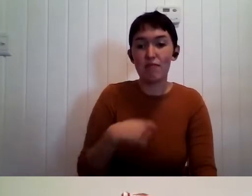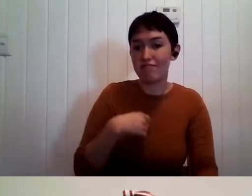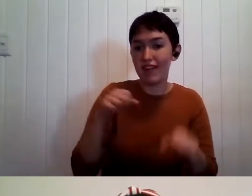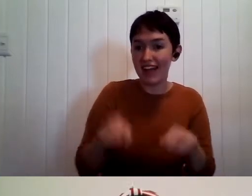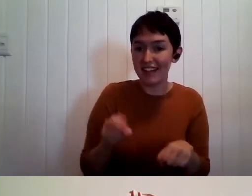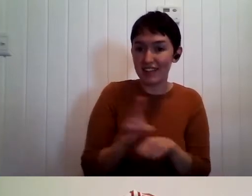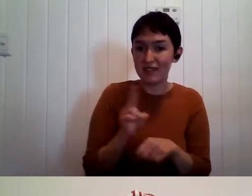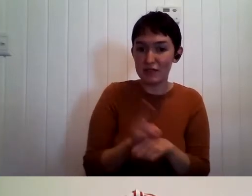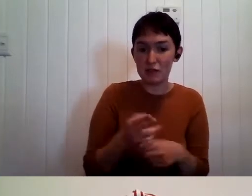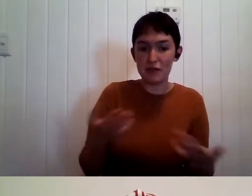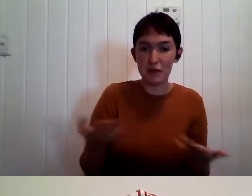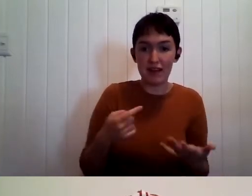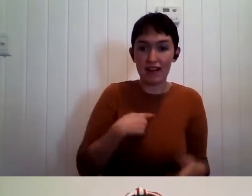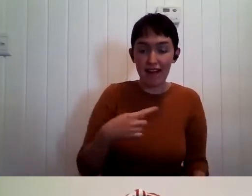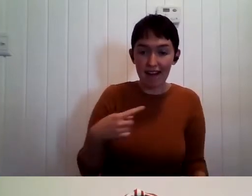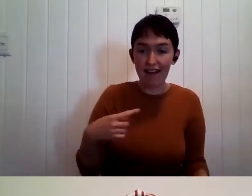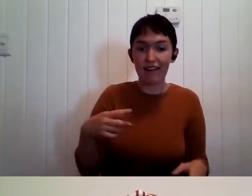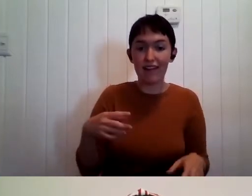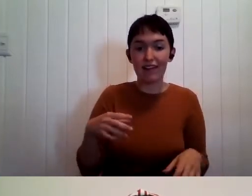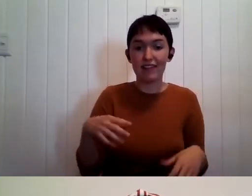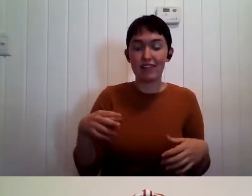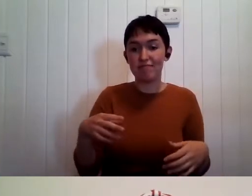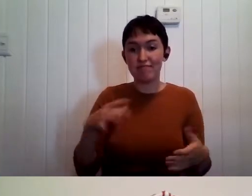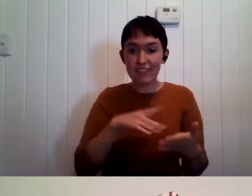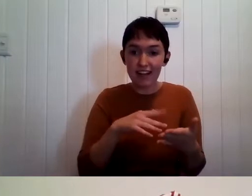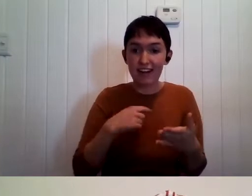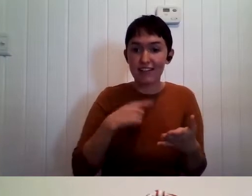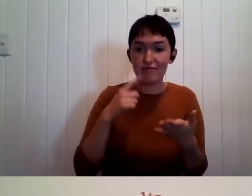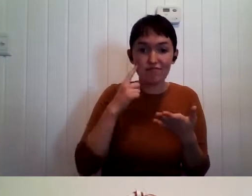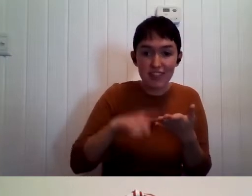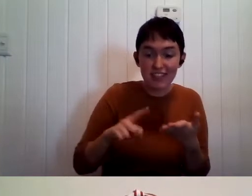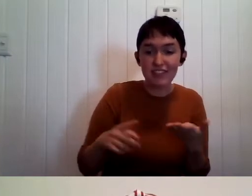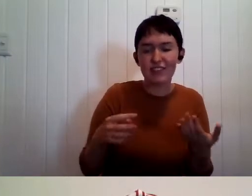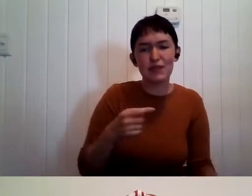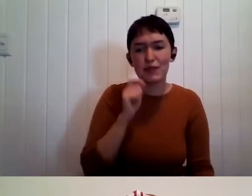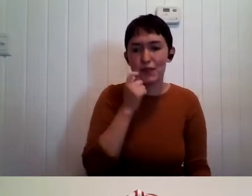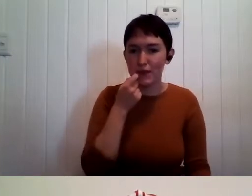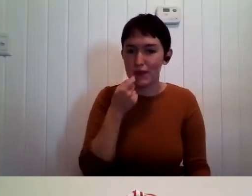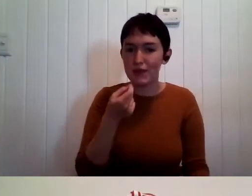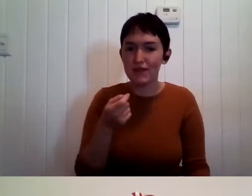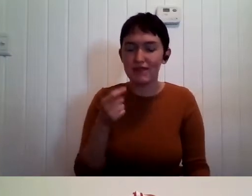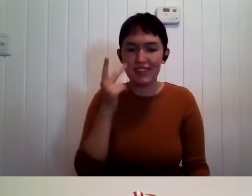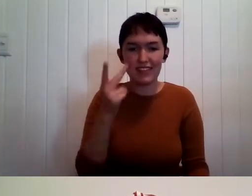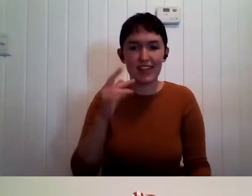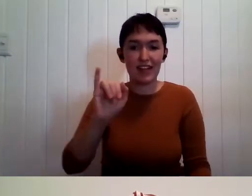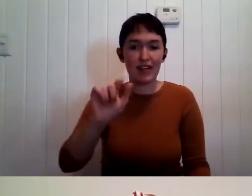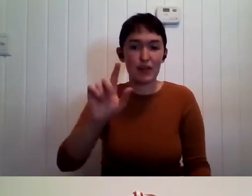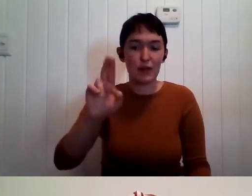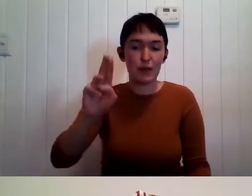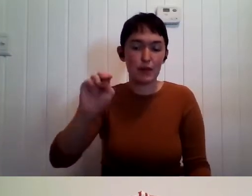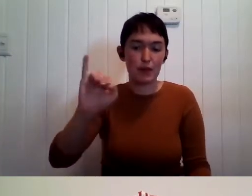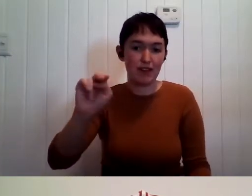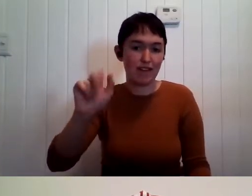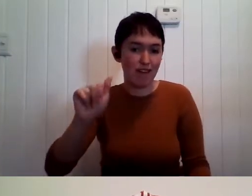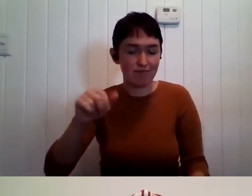work on at work, which was super rad. So cool seeing like Illumina on the bottom of the results. That's awesome.